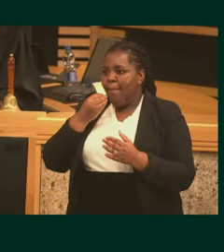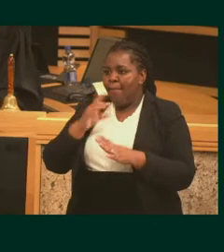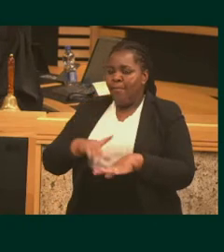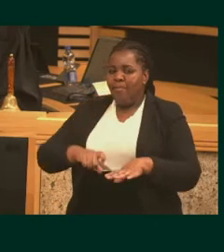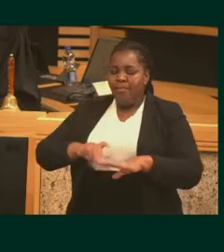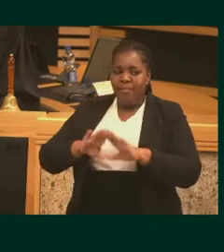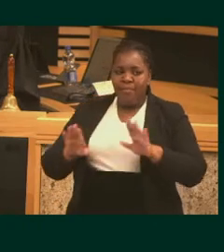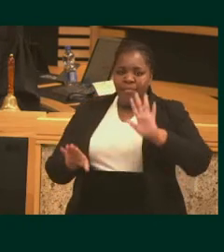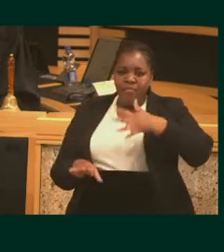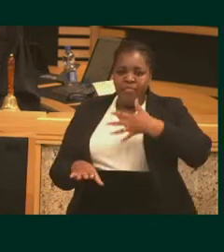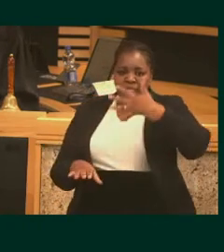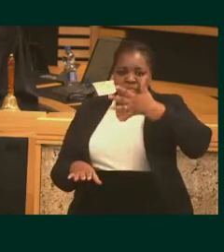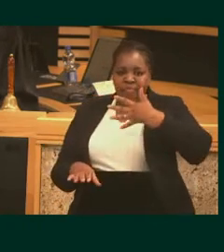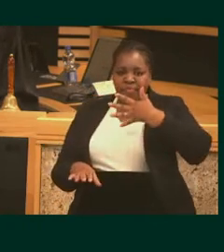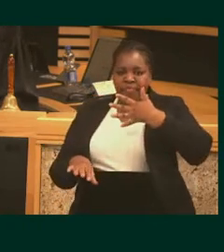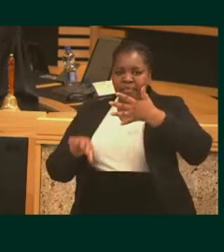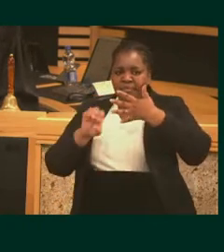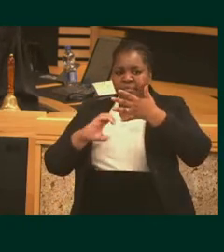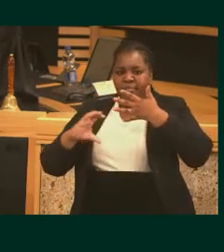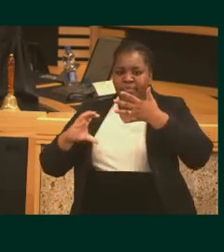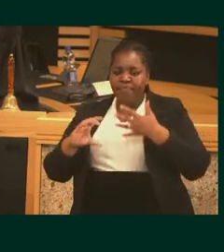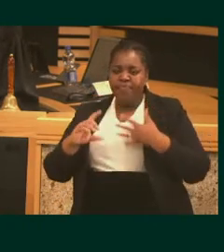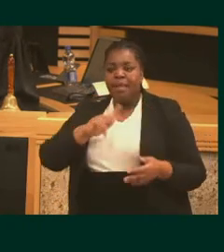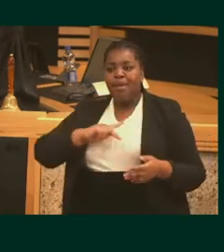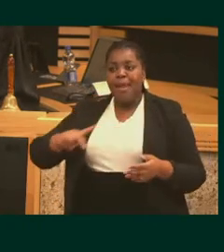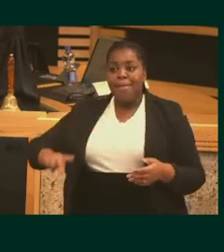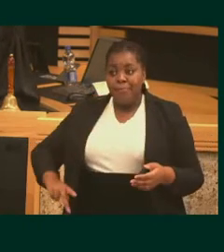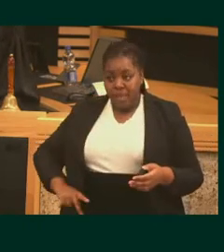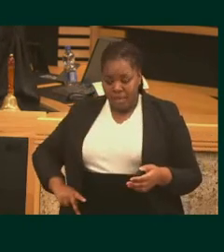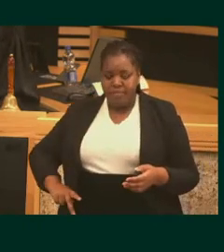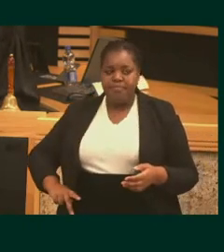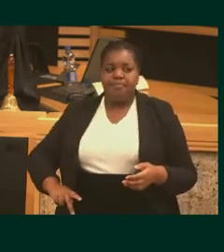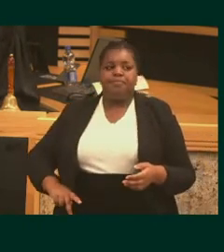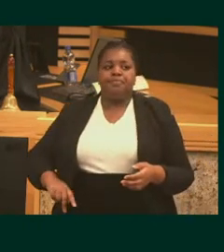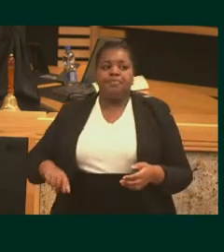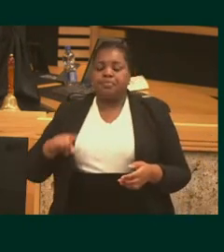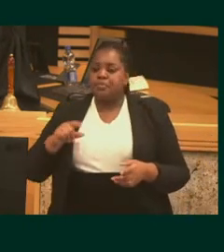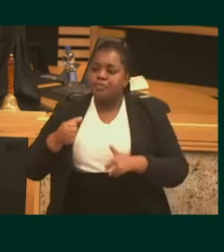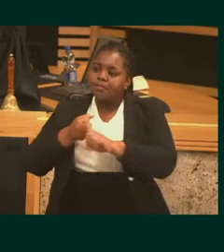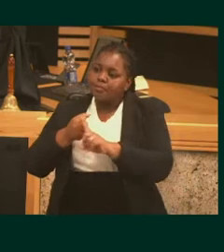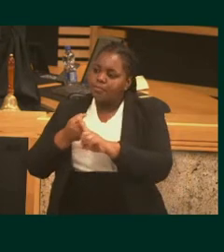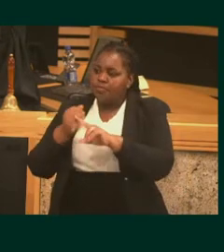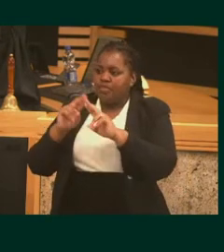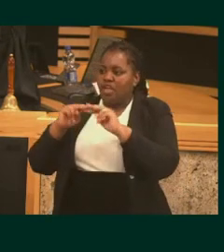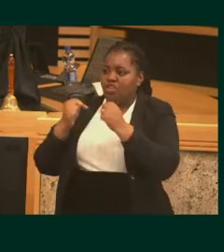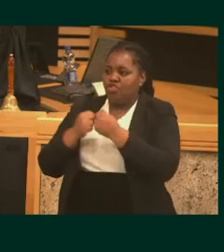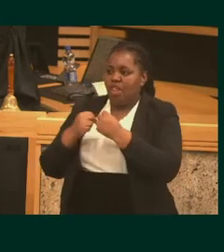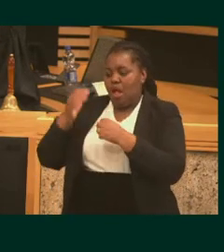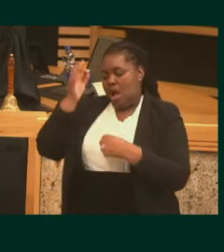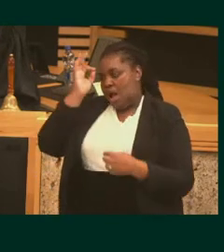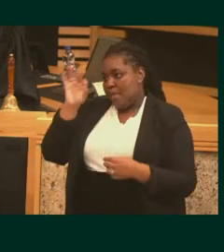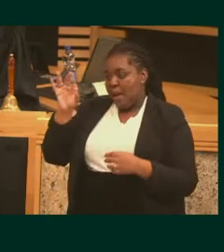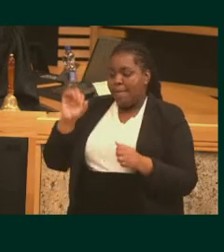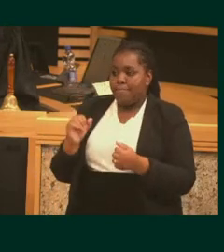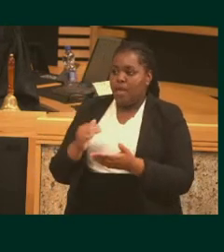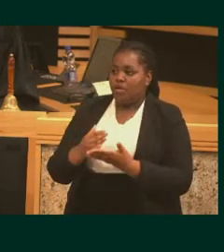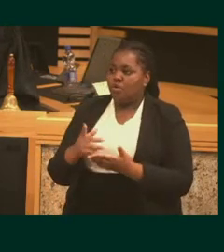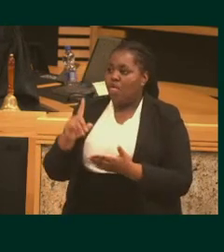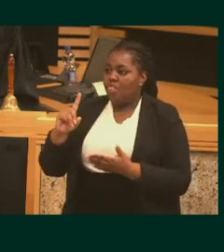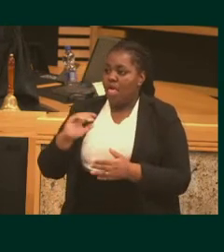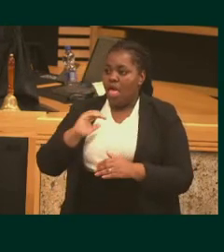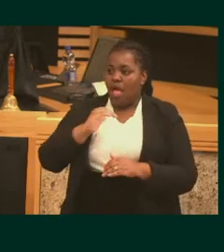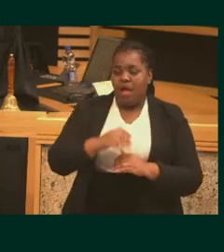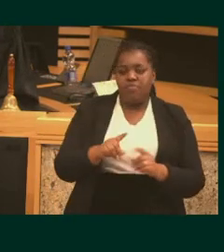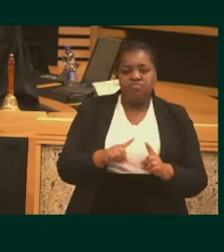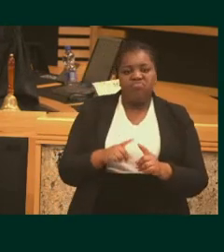five that the Eastern Cape Premier on behalf of the province lobbies the national government to ensure coverage for child